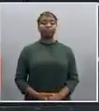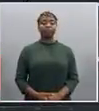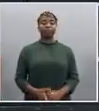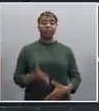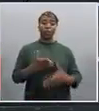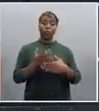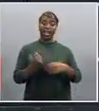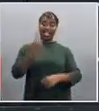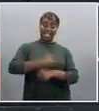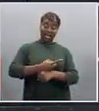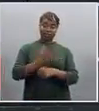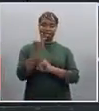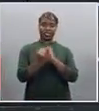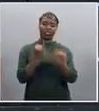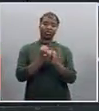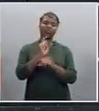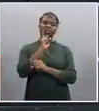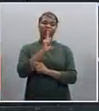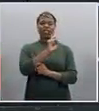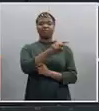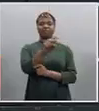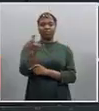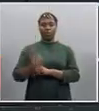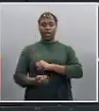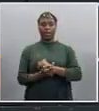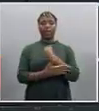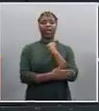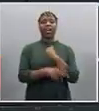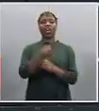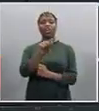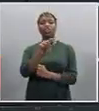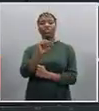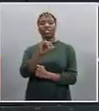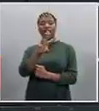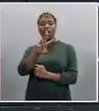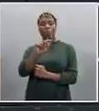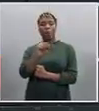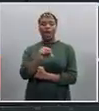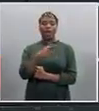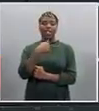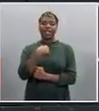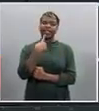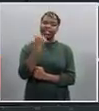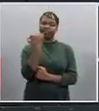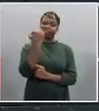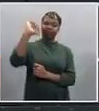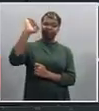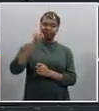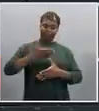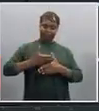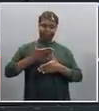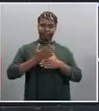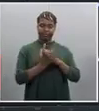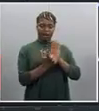Workers' Day, of course, an international event. Let's take a look at rallies around the world. In Taiwan, thousands of workers took to the streets to denounce the country's new labour